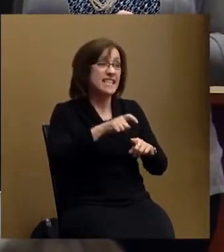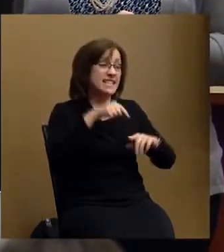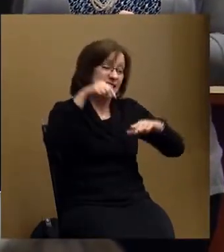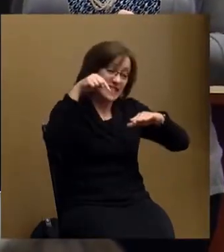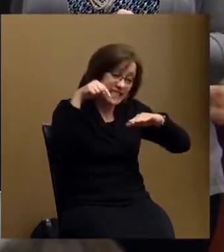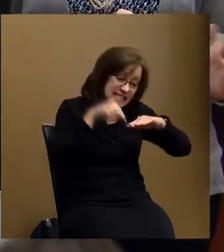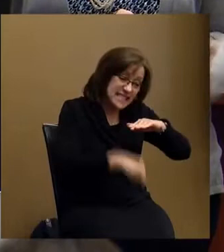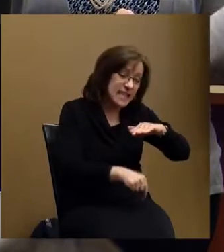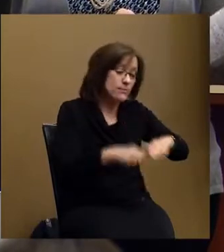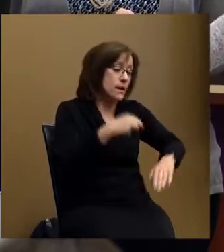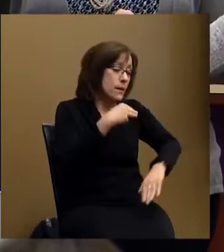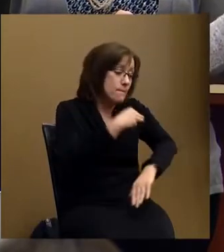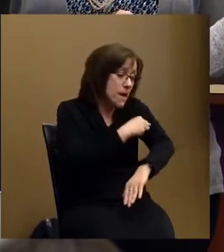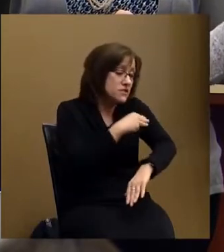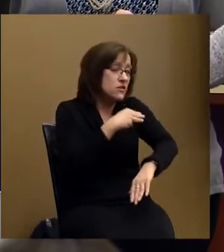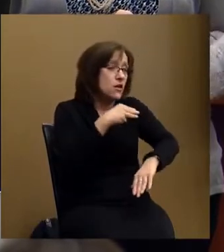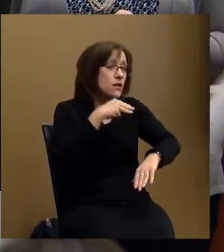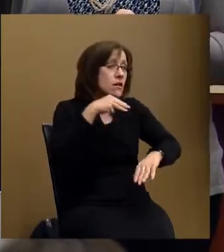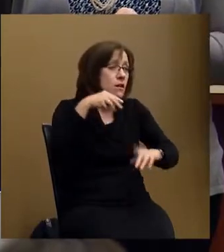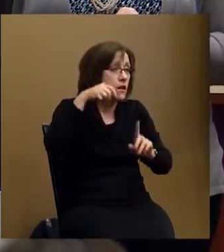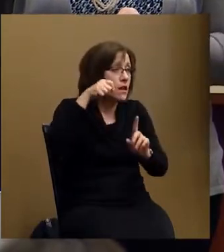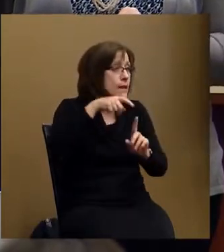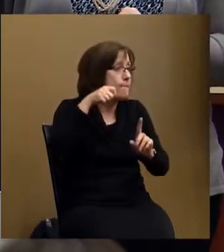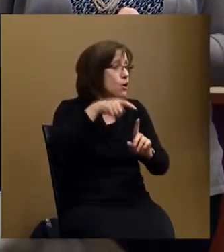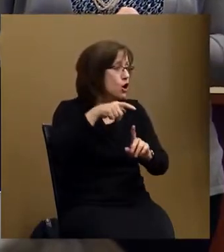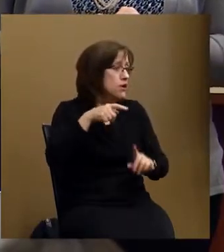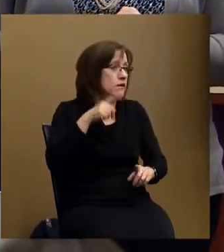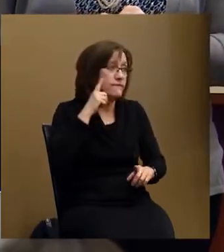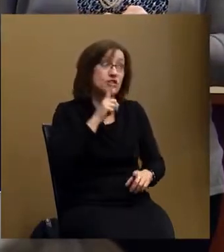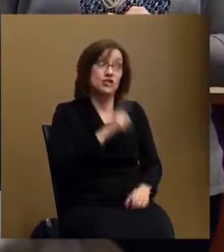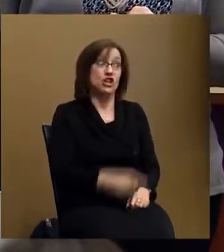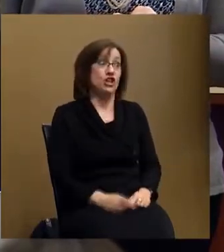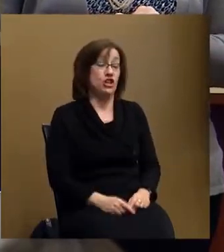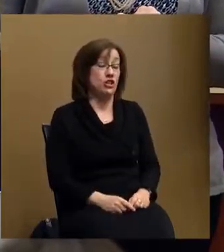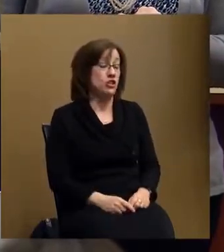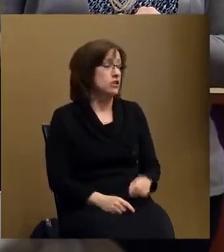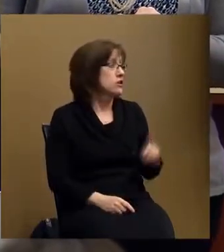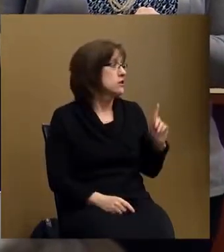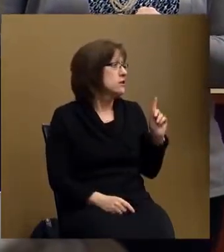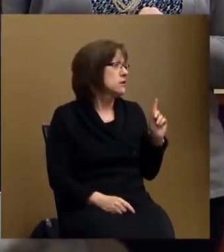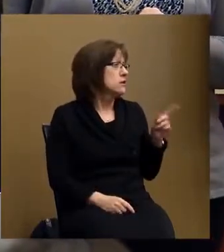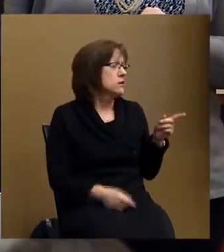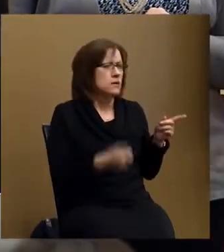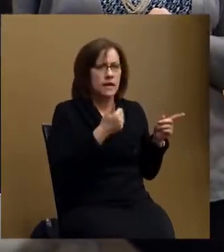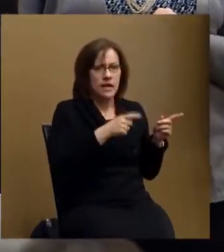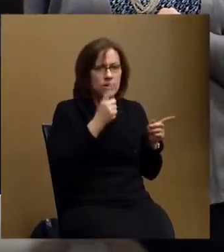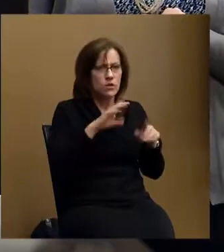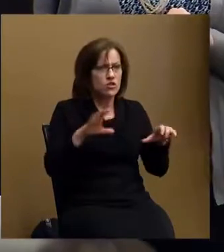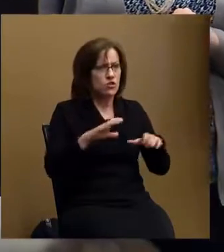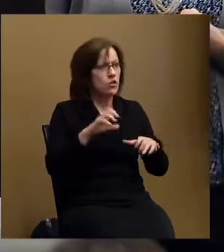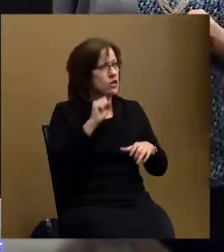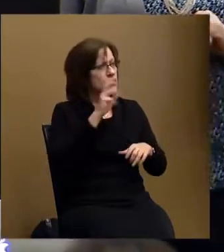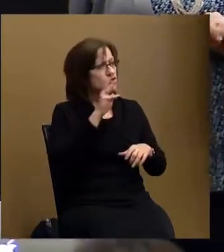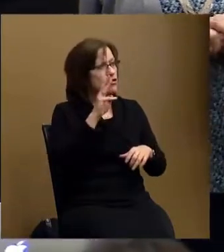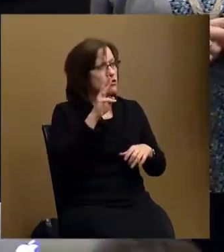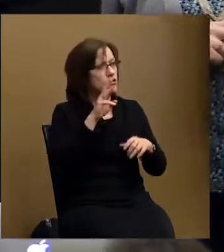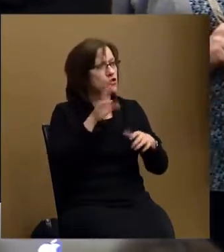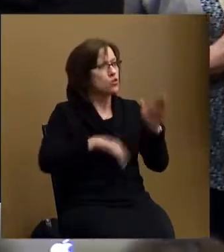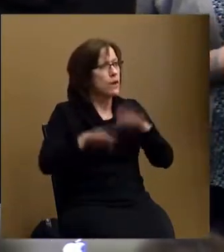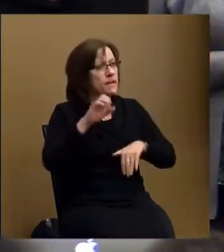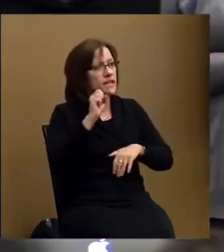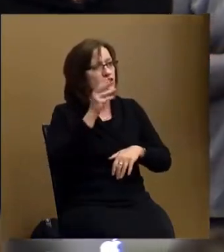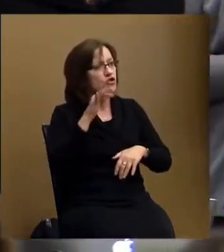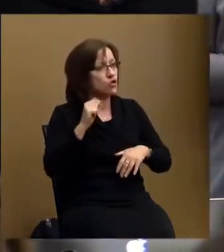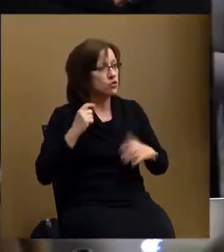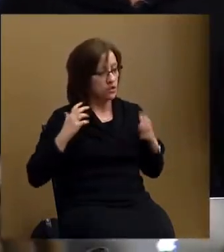deep muscle input for sure. Has anybody done like a swimsuit on her?